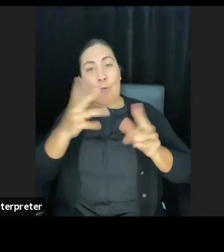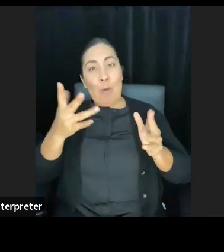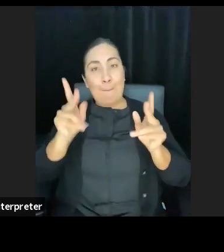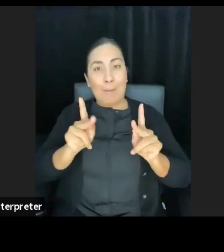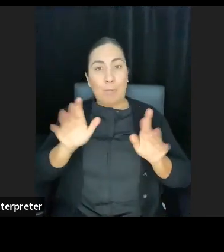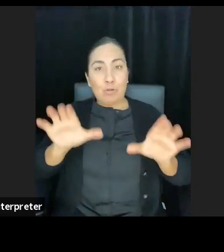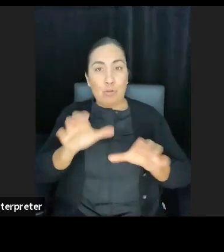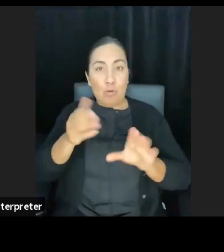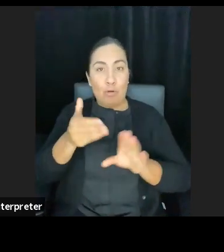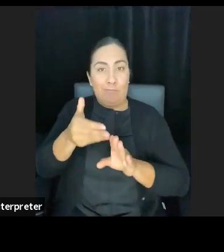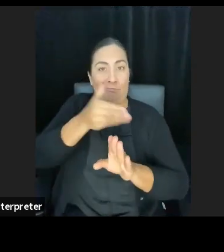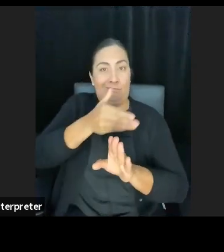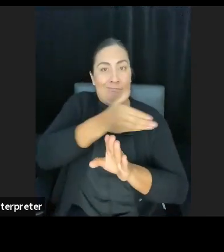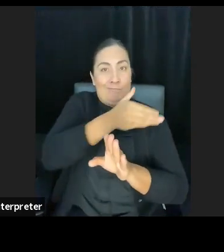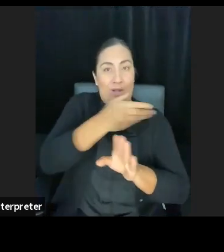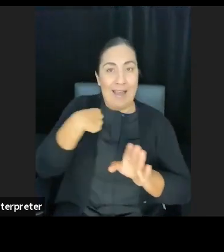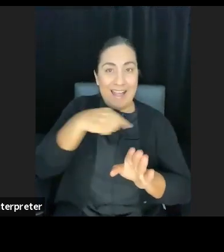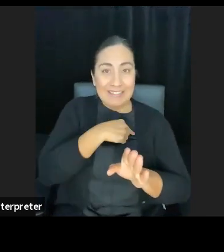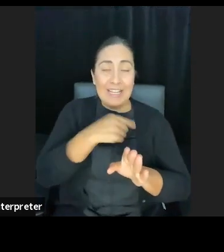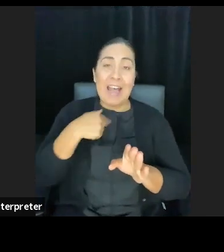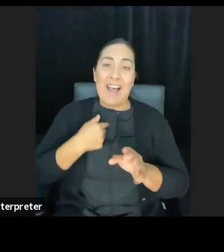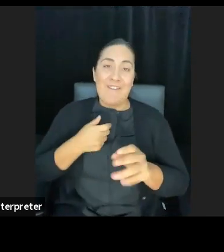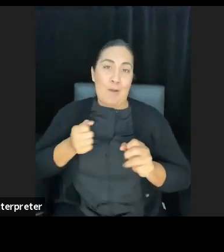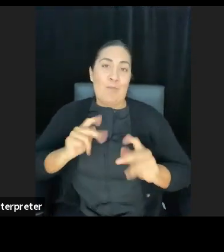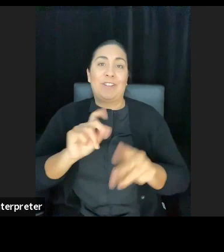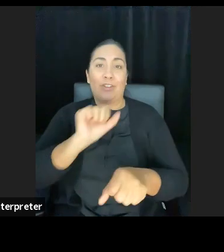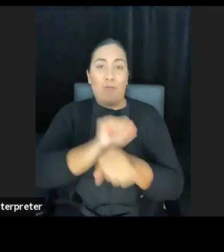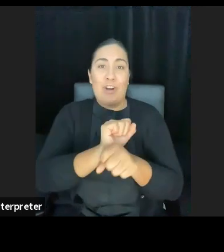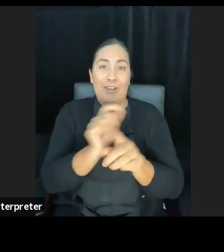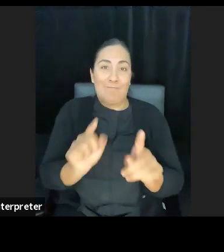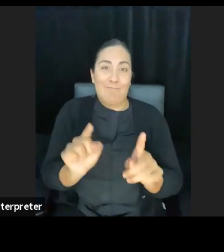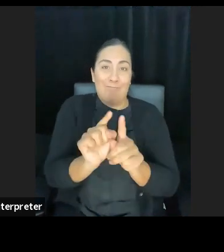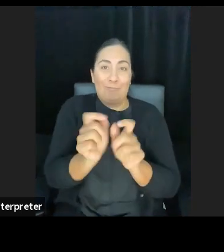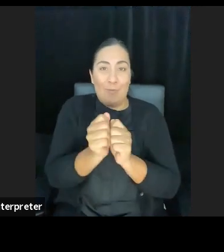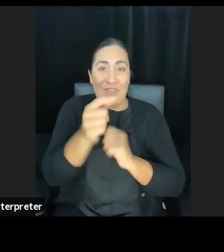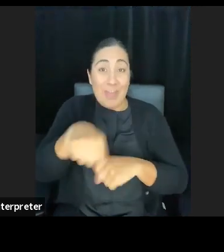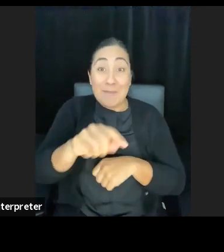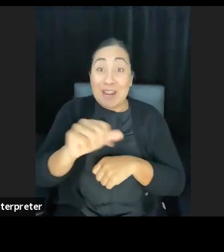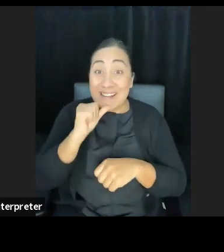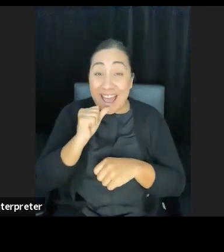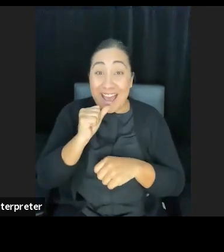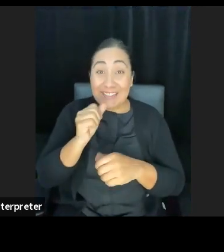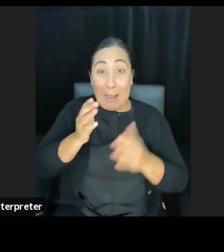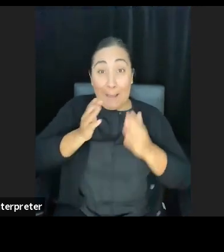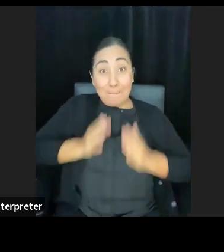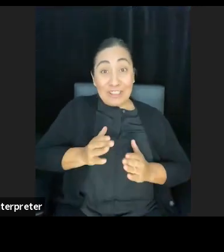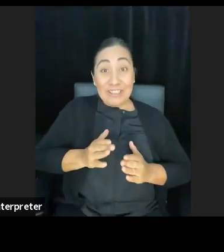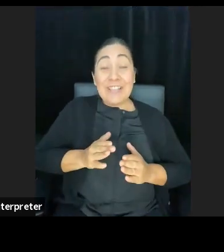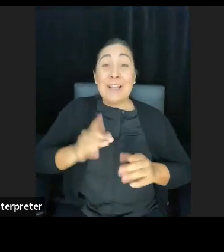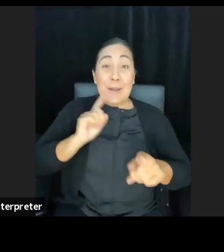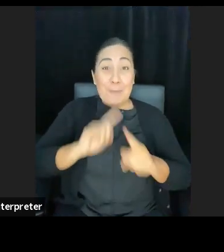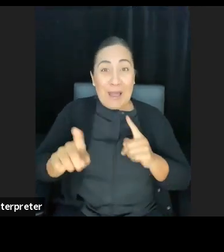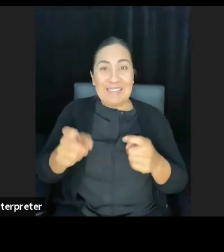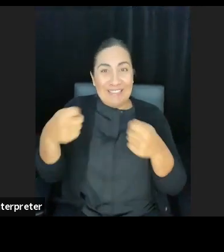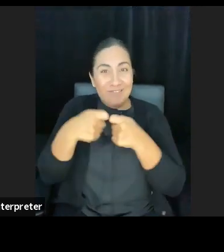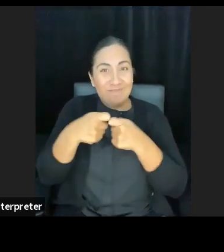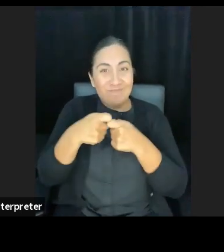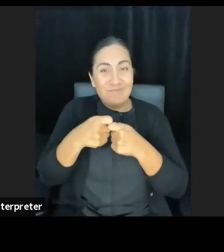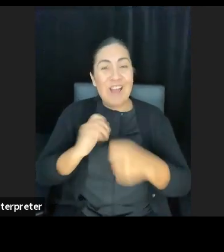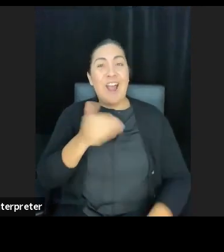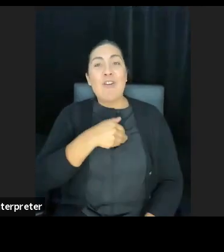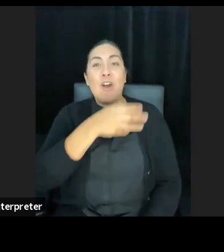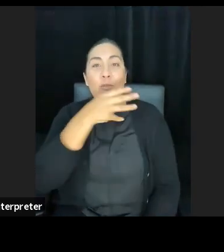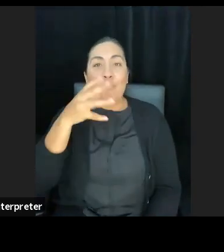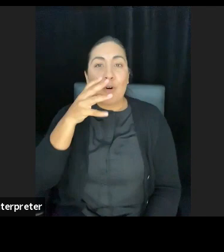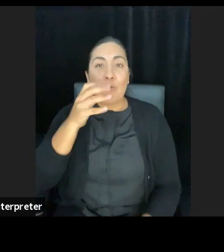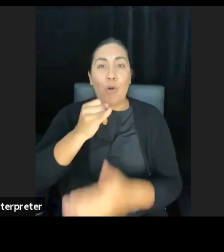from and working alongside, although at a far geographic distance, but alongside my rural arts and cultural colleagues and